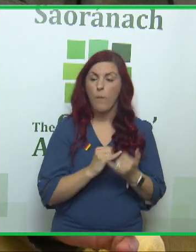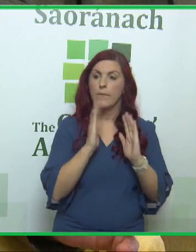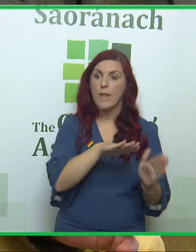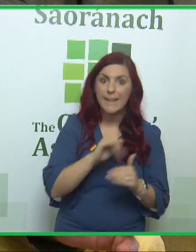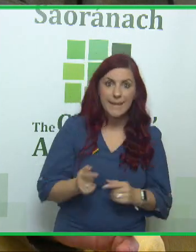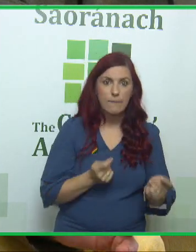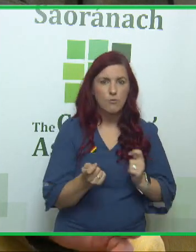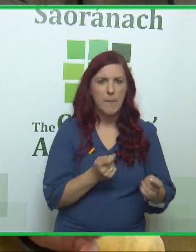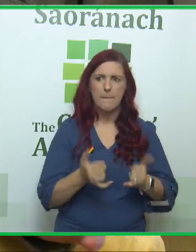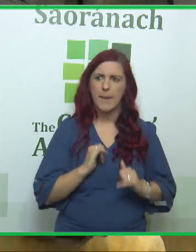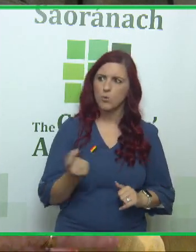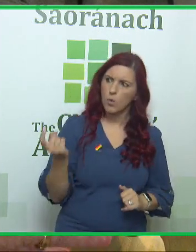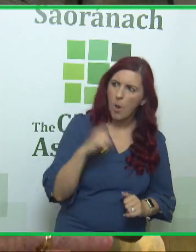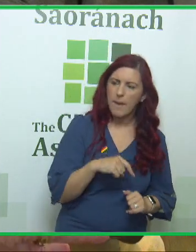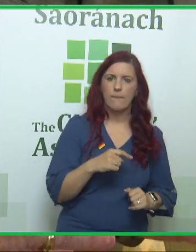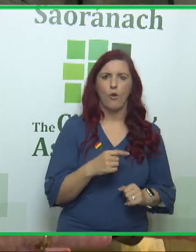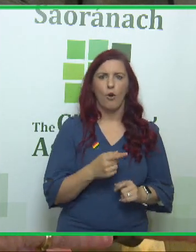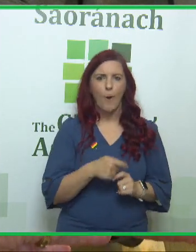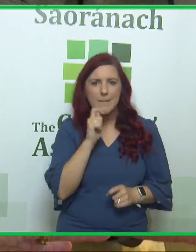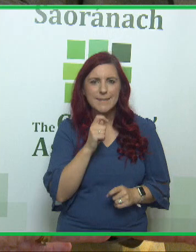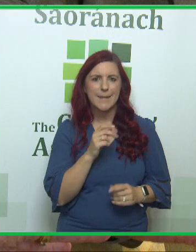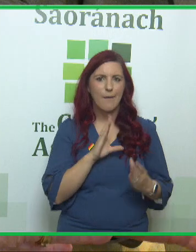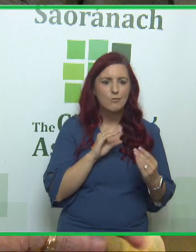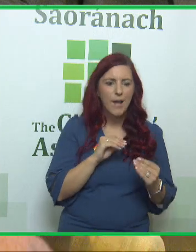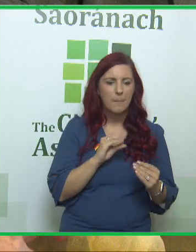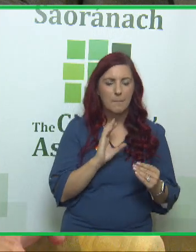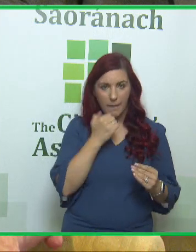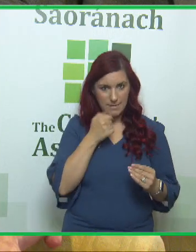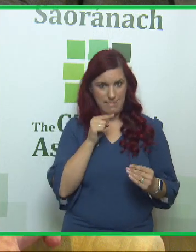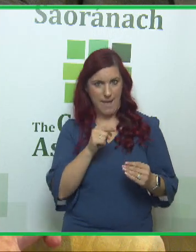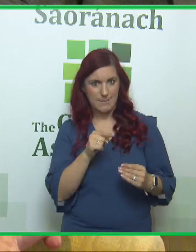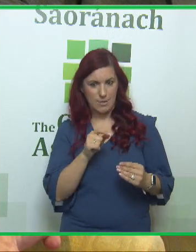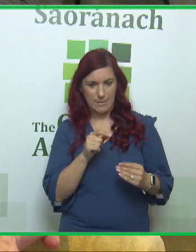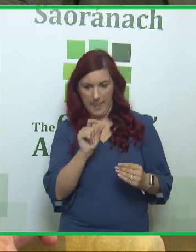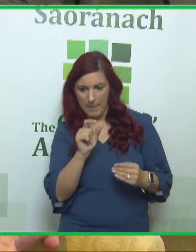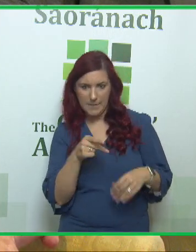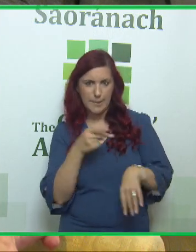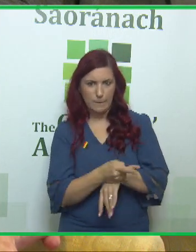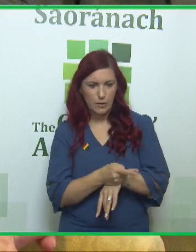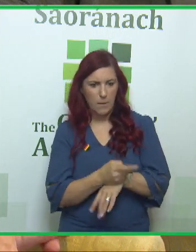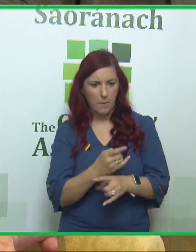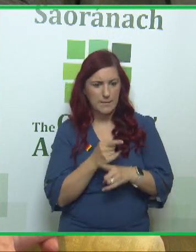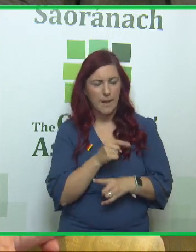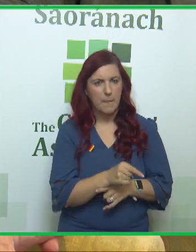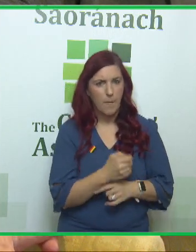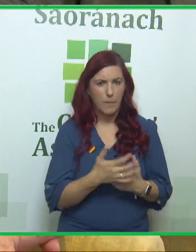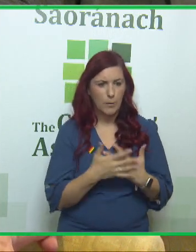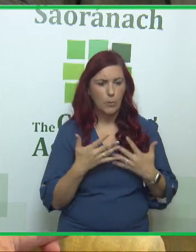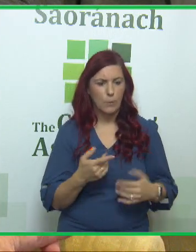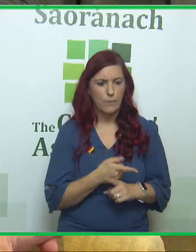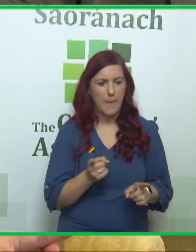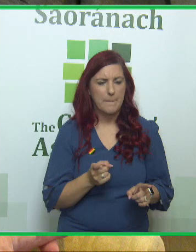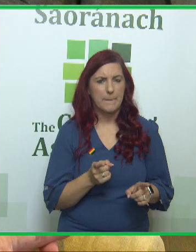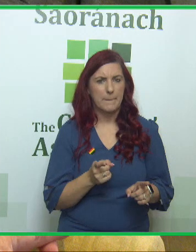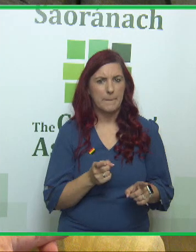in and have a cup of tea and have a chat. That place is there for them. Our doctors in our communities don't even recommend